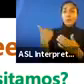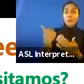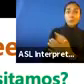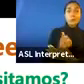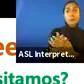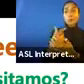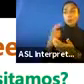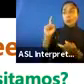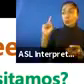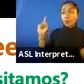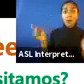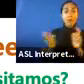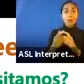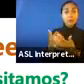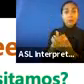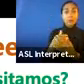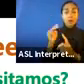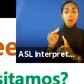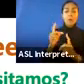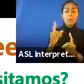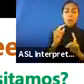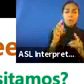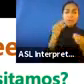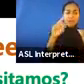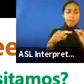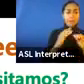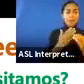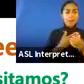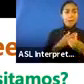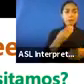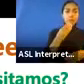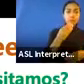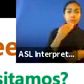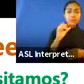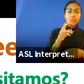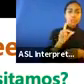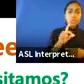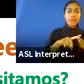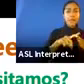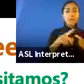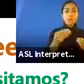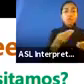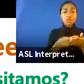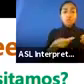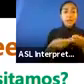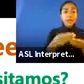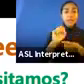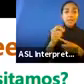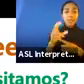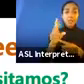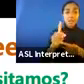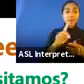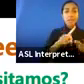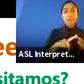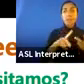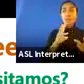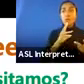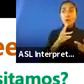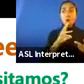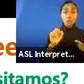our relationship to our food sheds, our trade sheds, our water sheds, our fiber sheds. It's